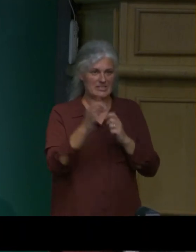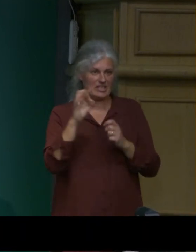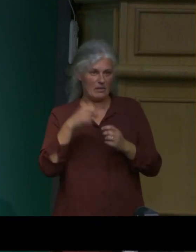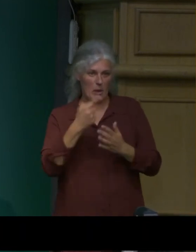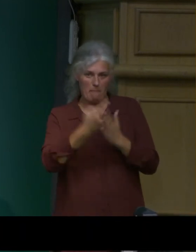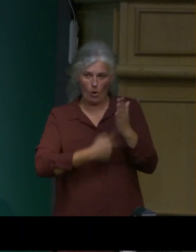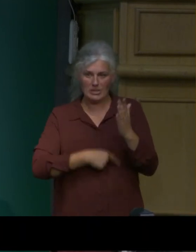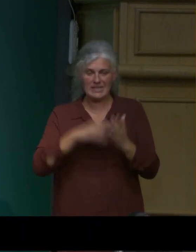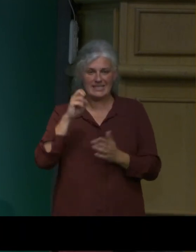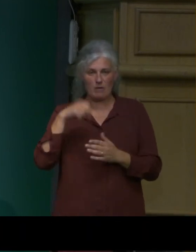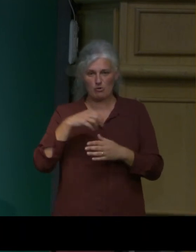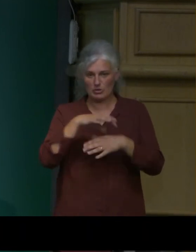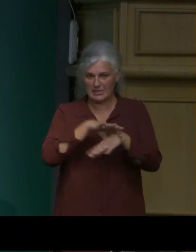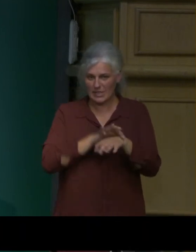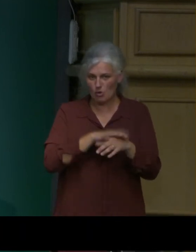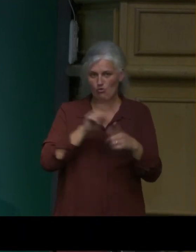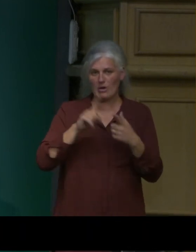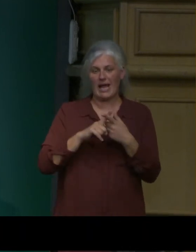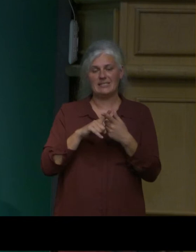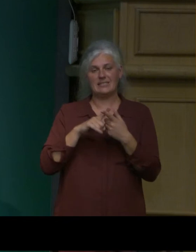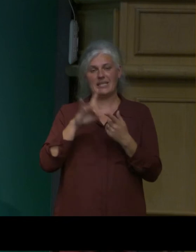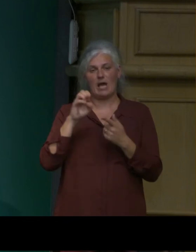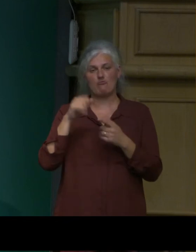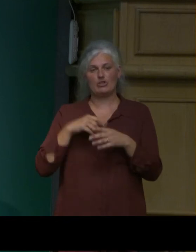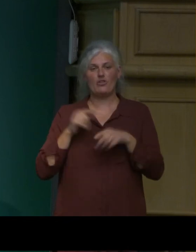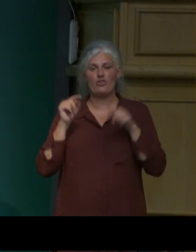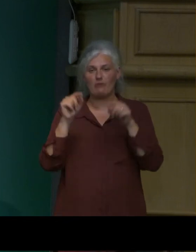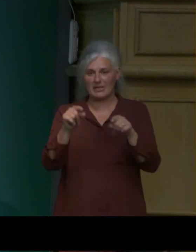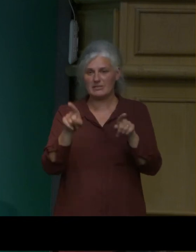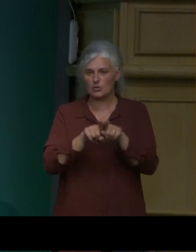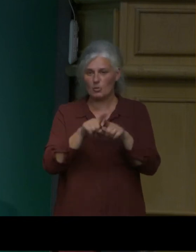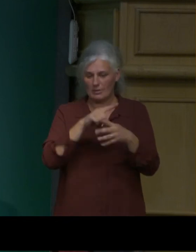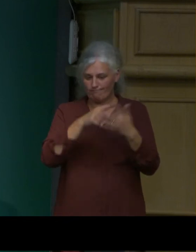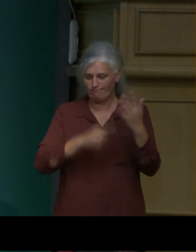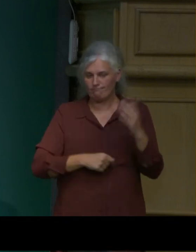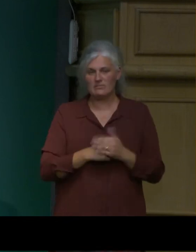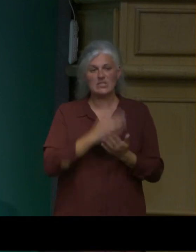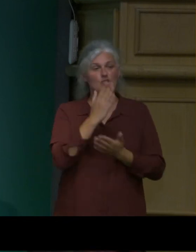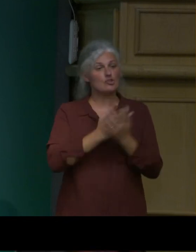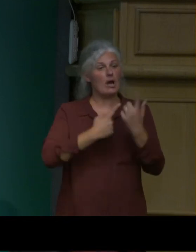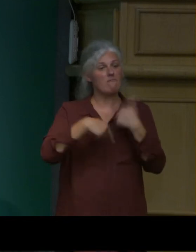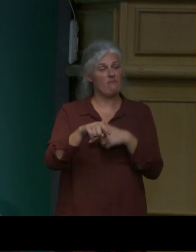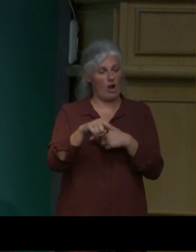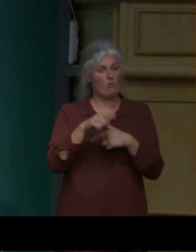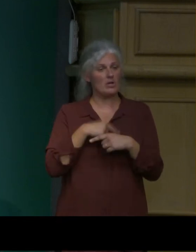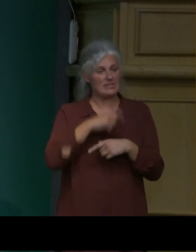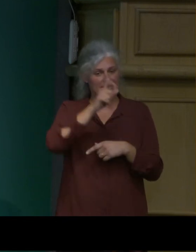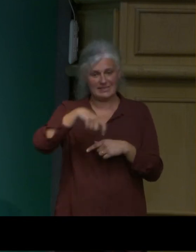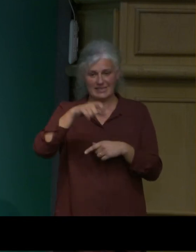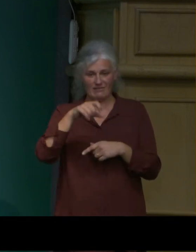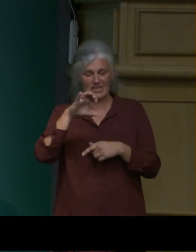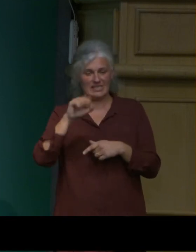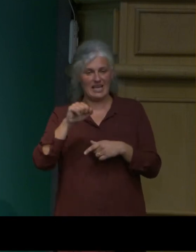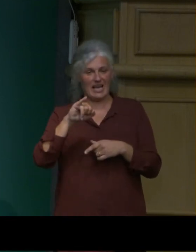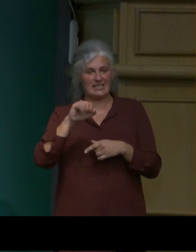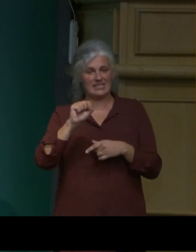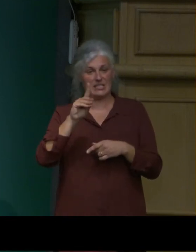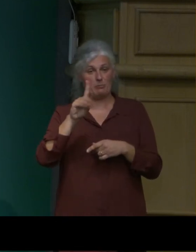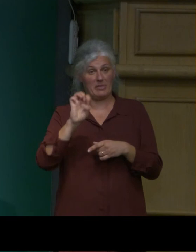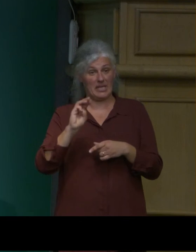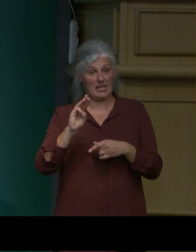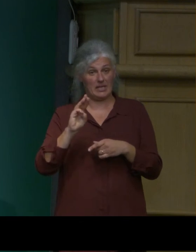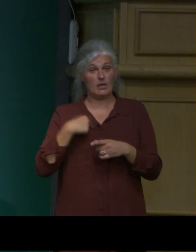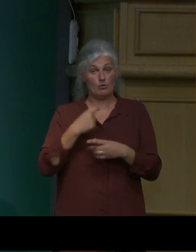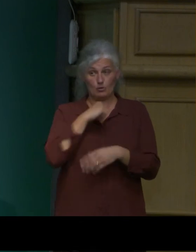cyber security and hybrid threats some of our civilian csdp employees are here with us